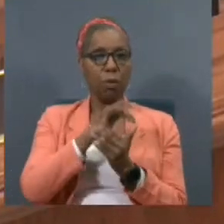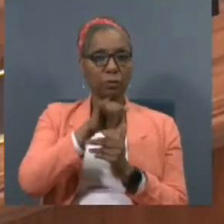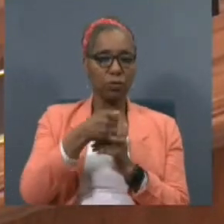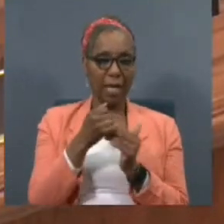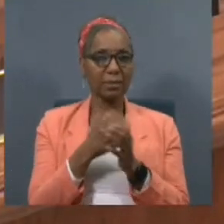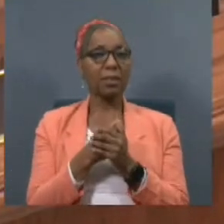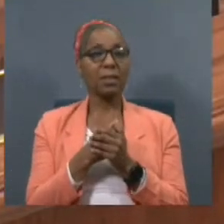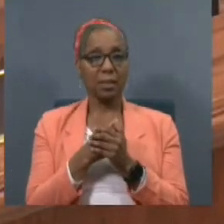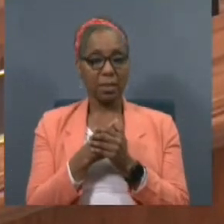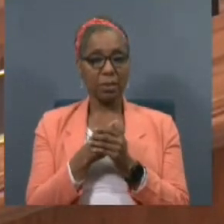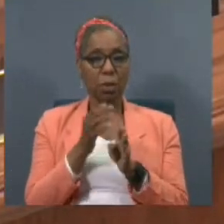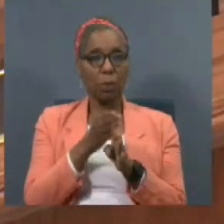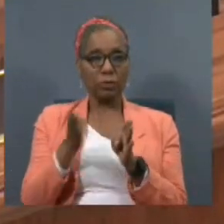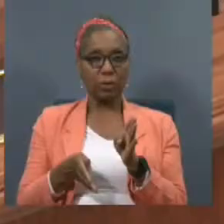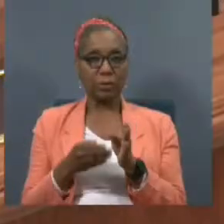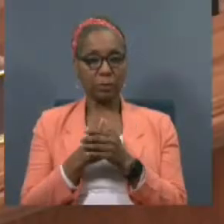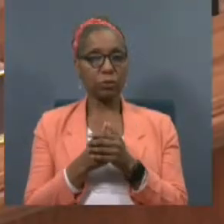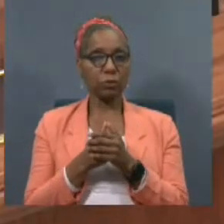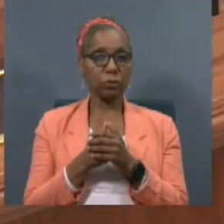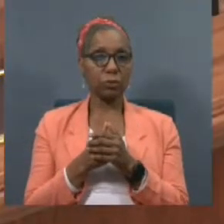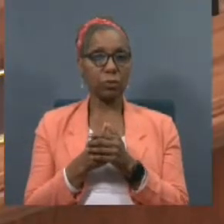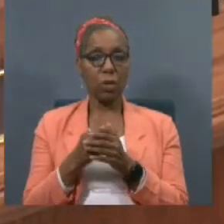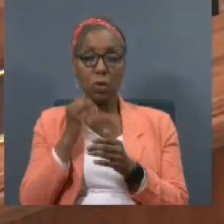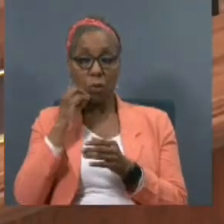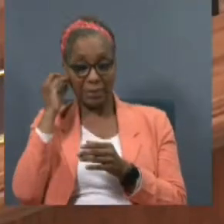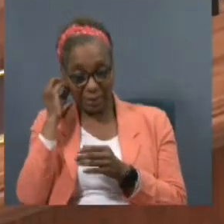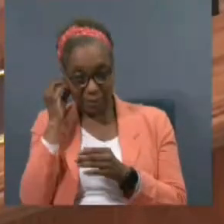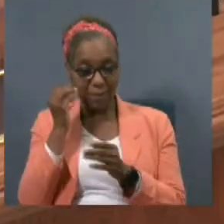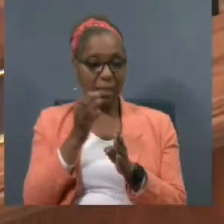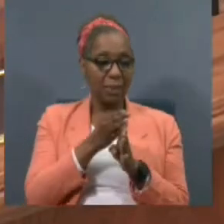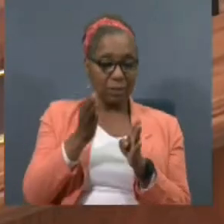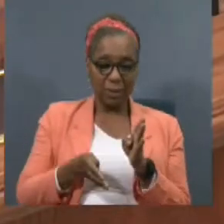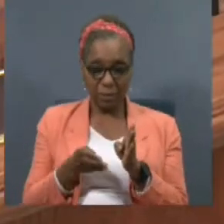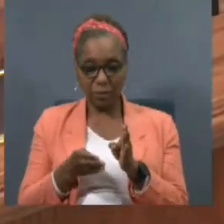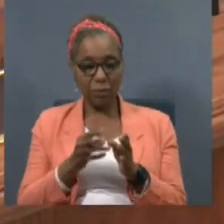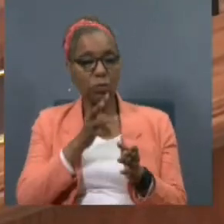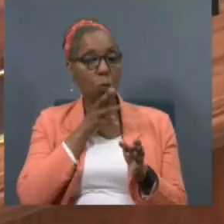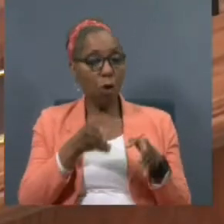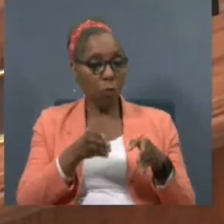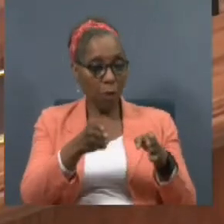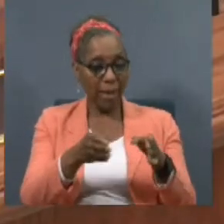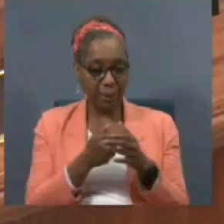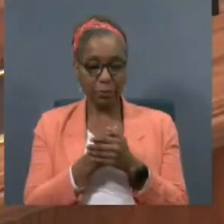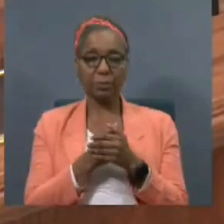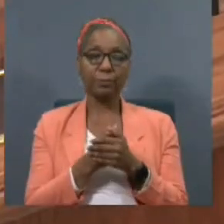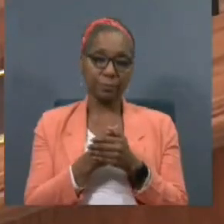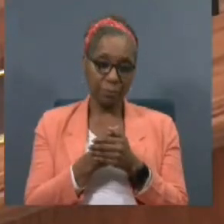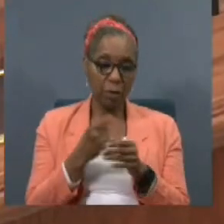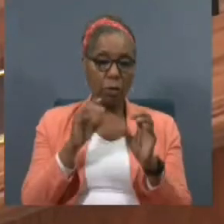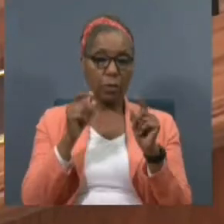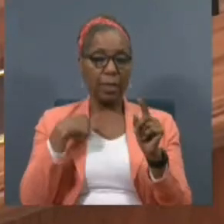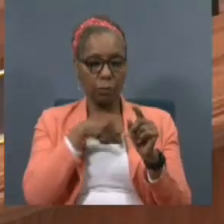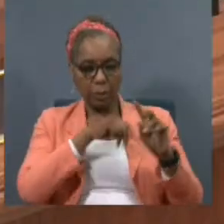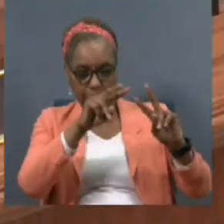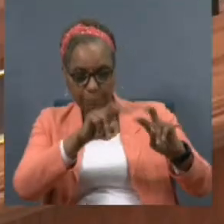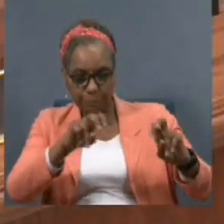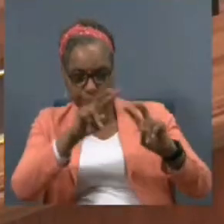project adjacent to residential, adjacent to some waterways. We would look at